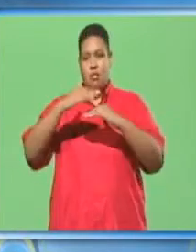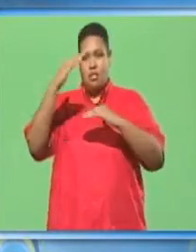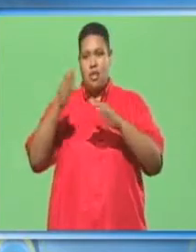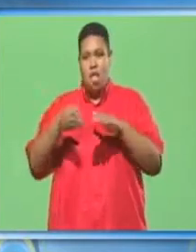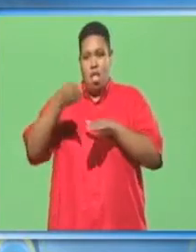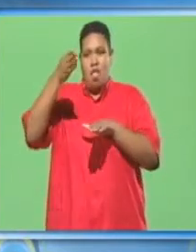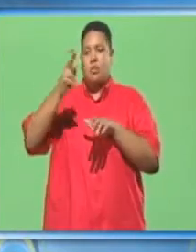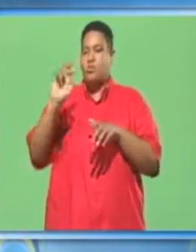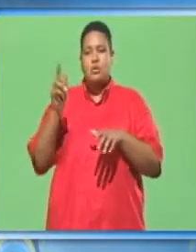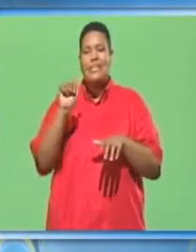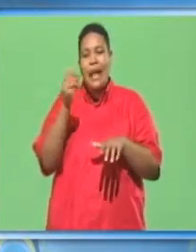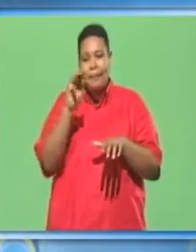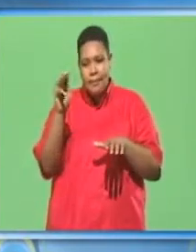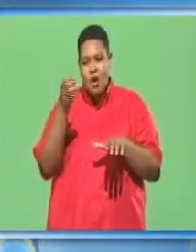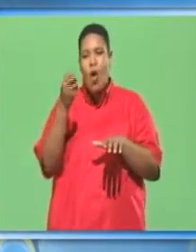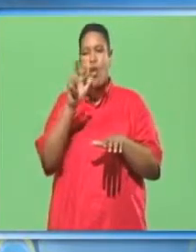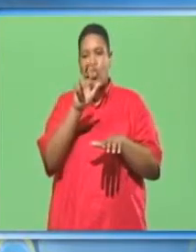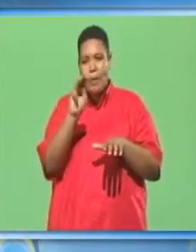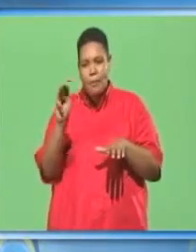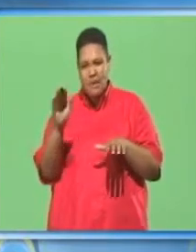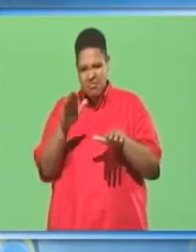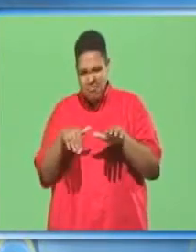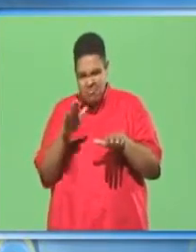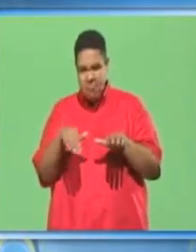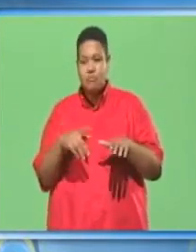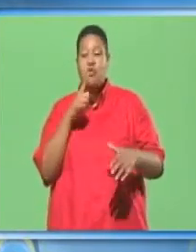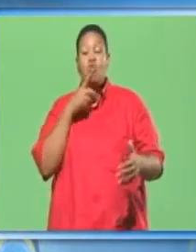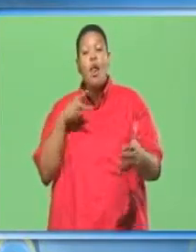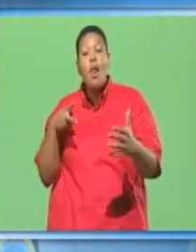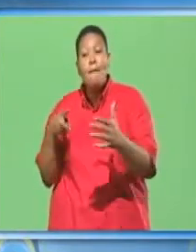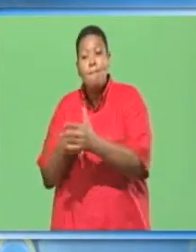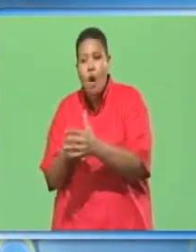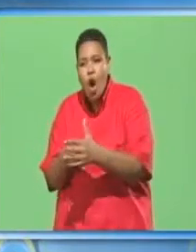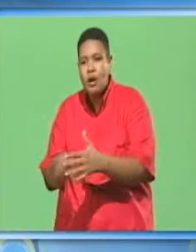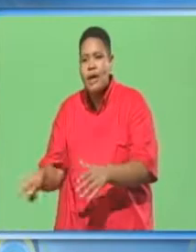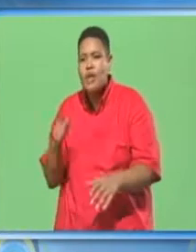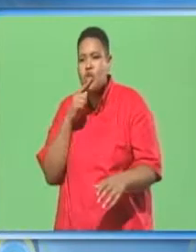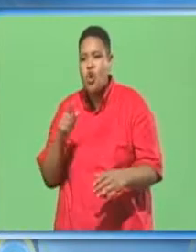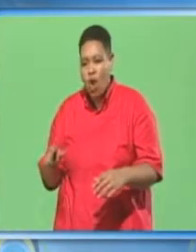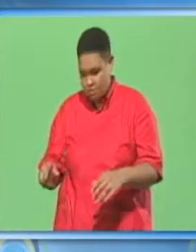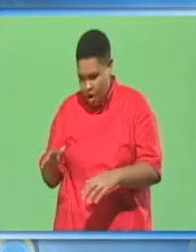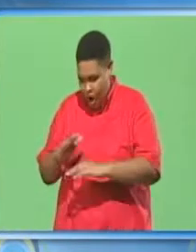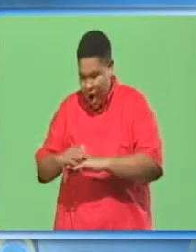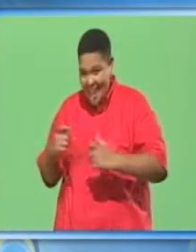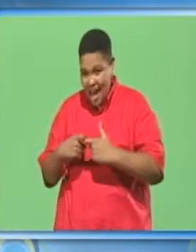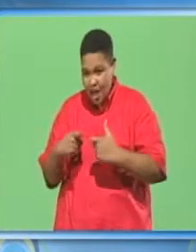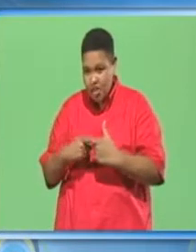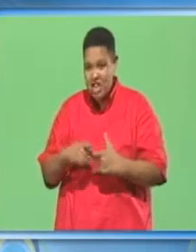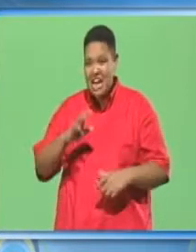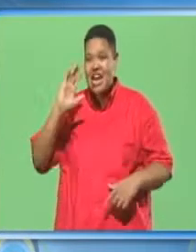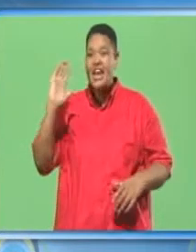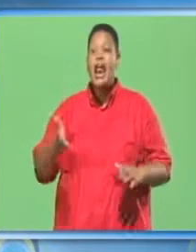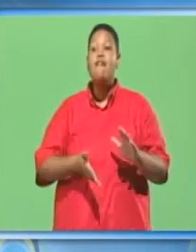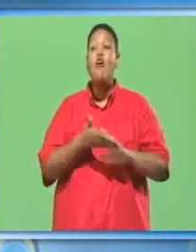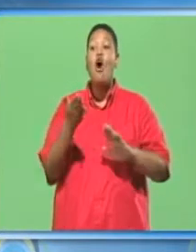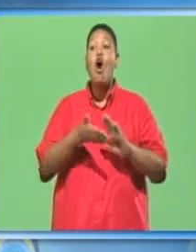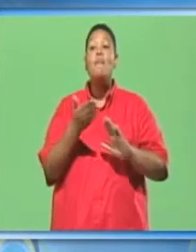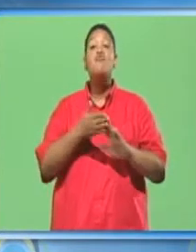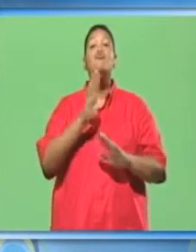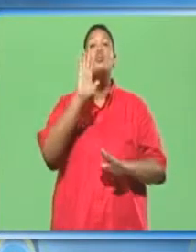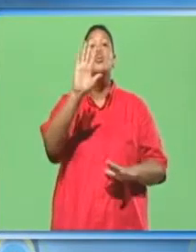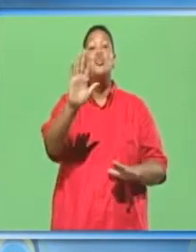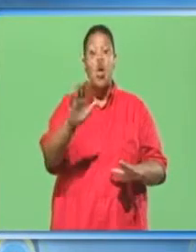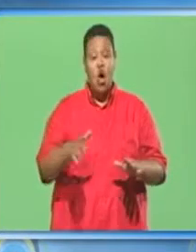ripping. Always plug the saw into a grounded electrical outlet. Never operate your saw in